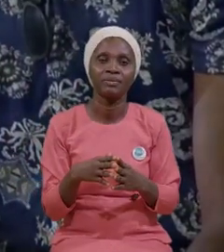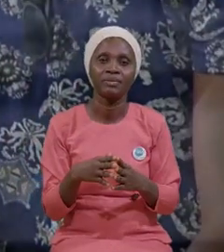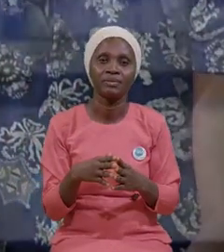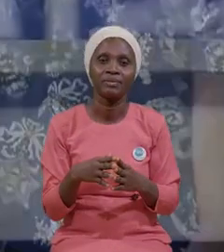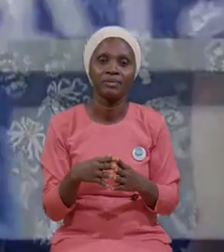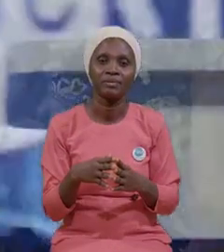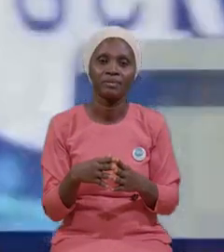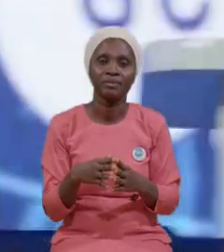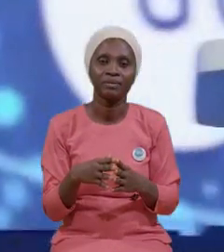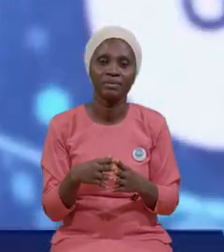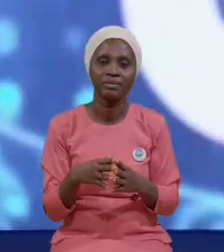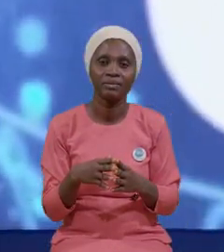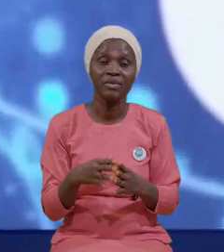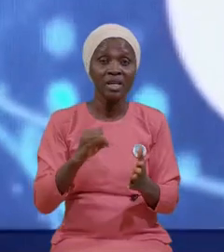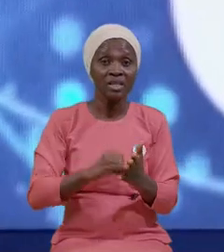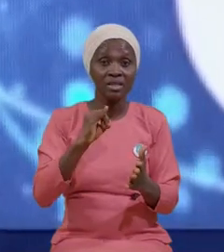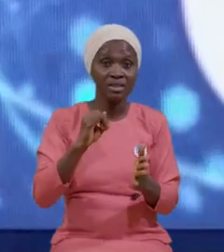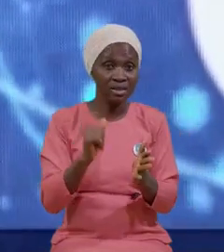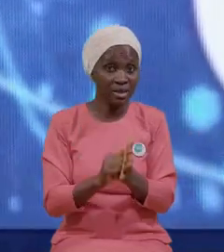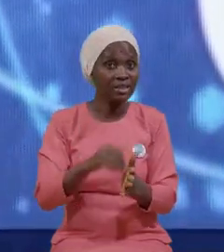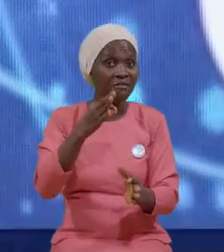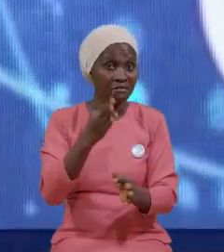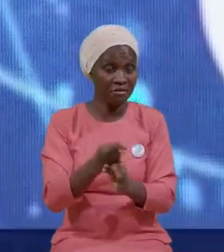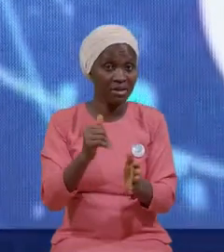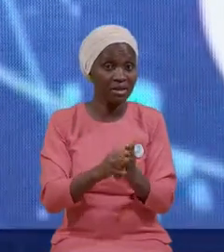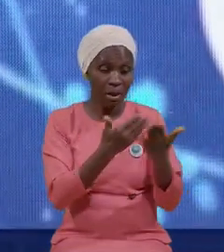It's that faith that brought you here.